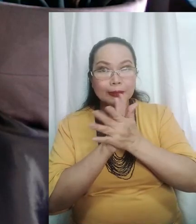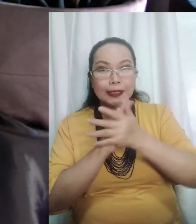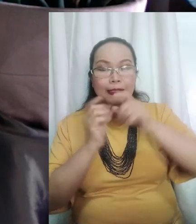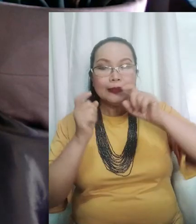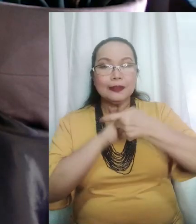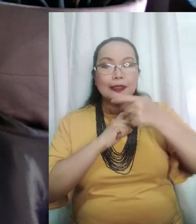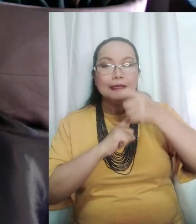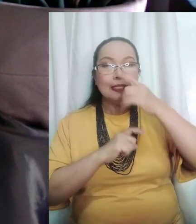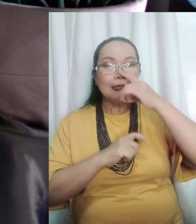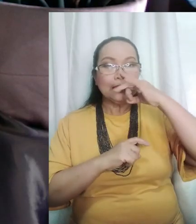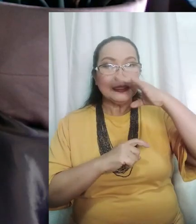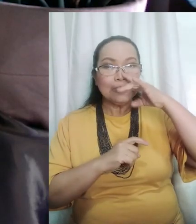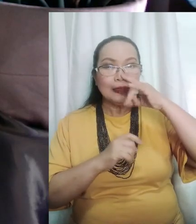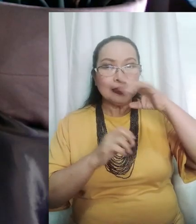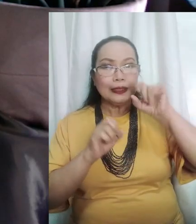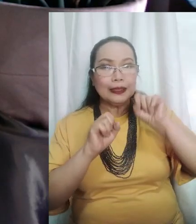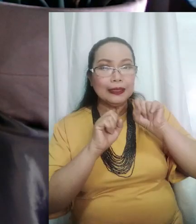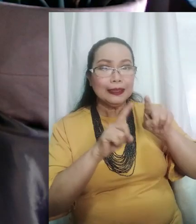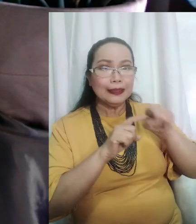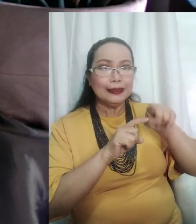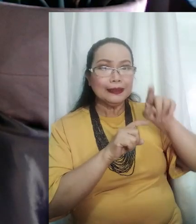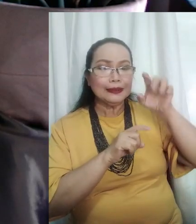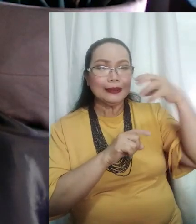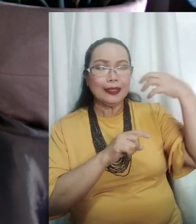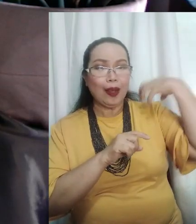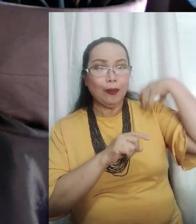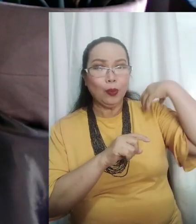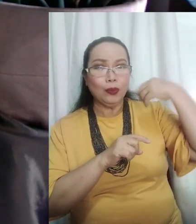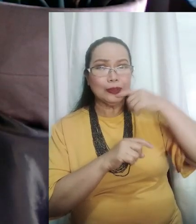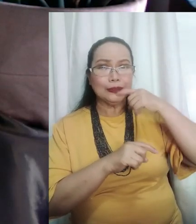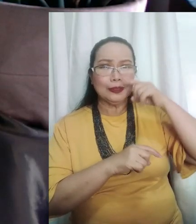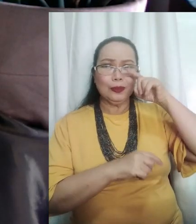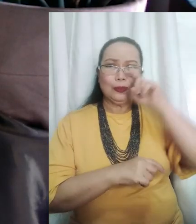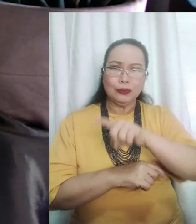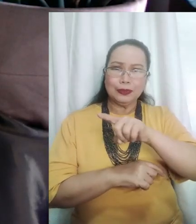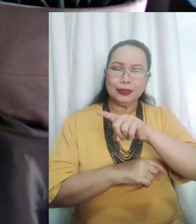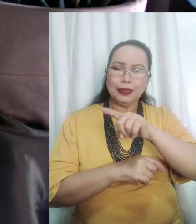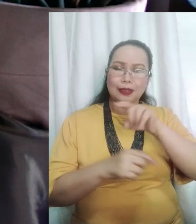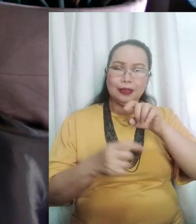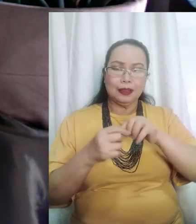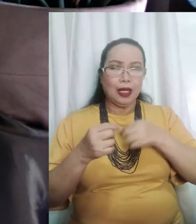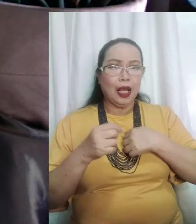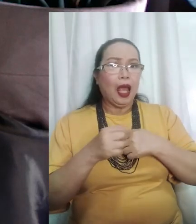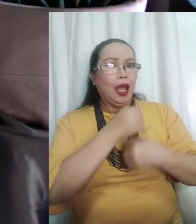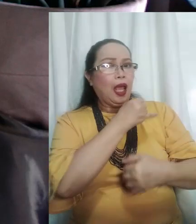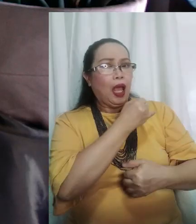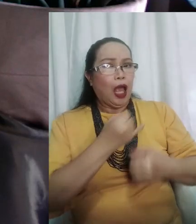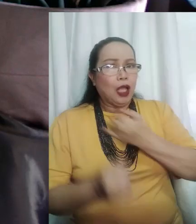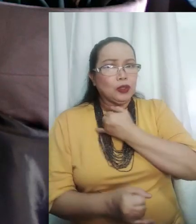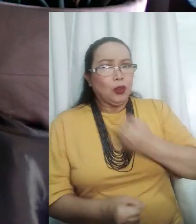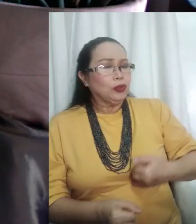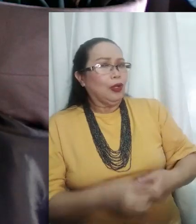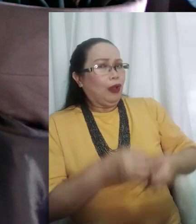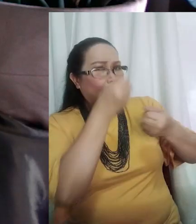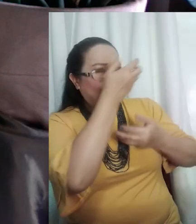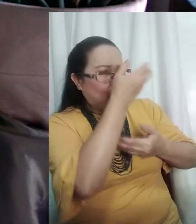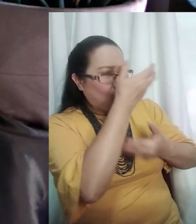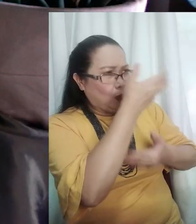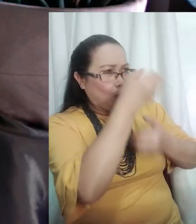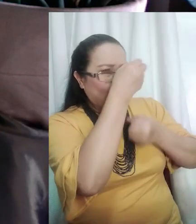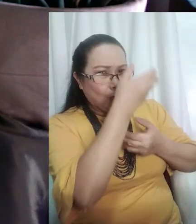toes, you know, at every bidding of Potiphar's commands and whims and desires,